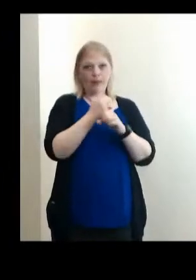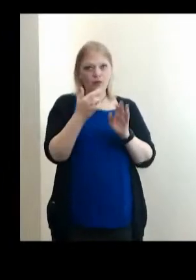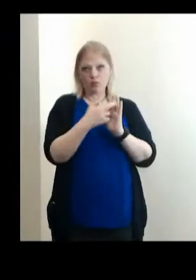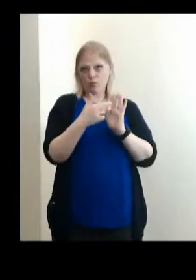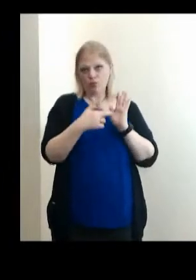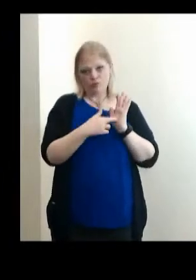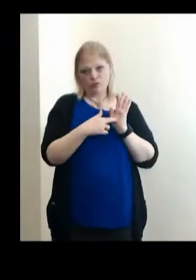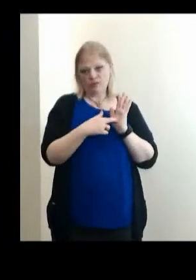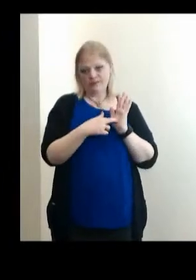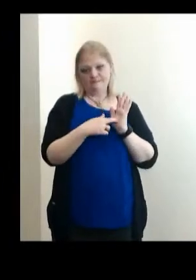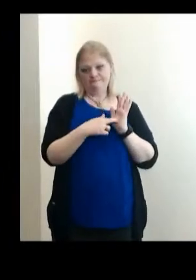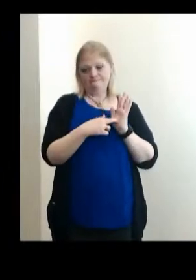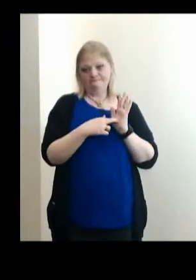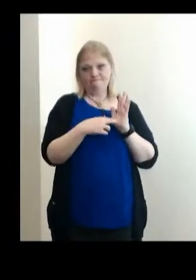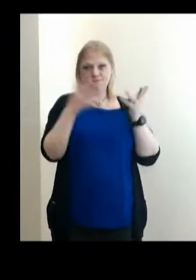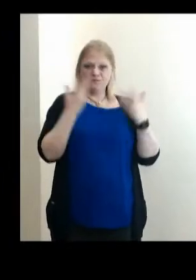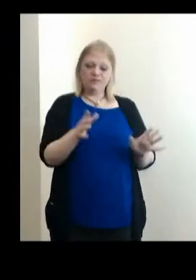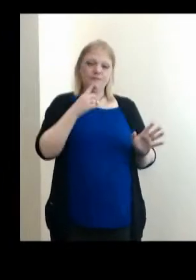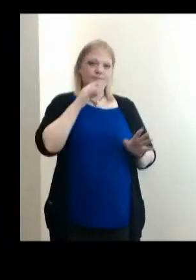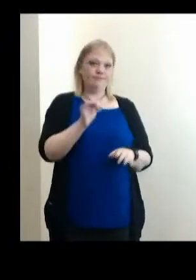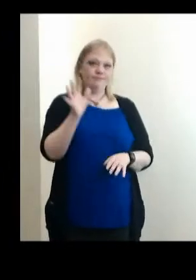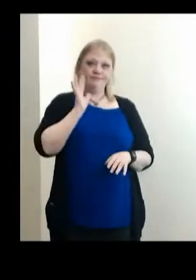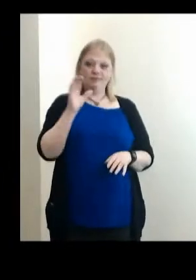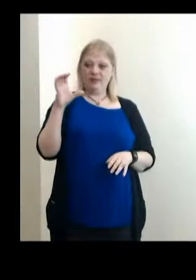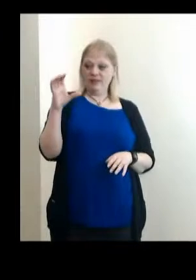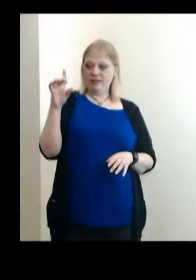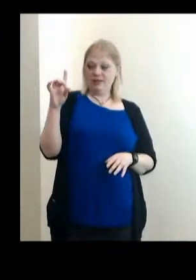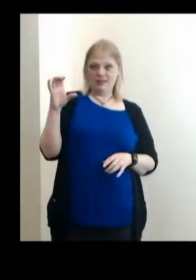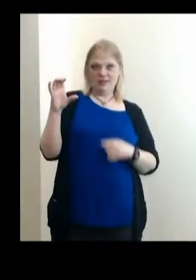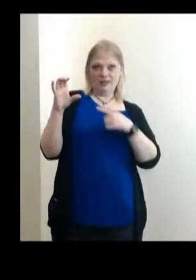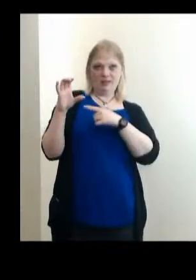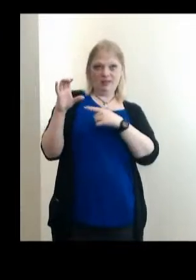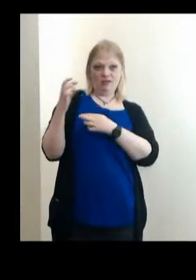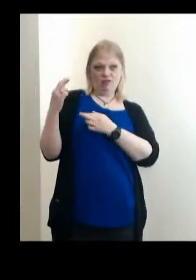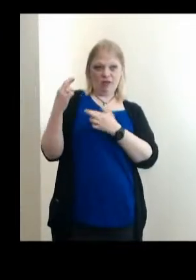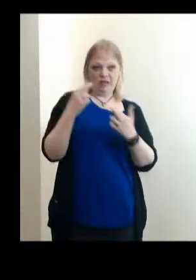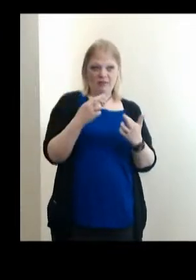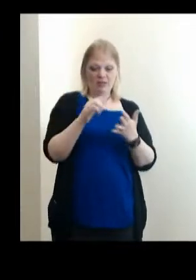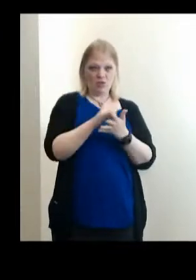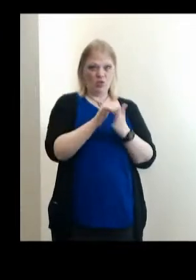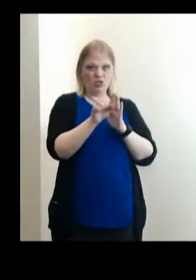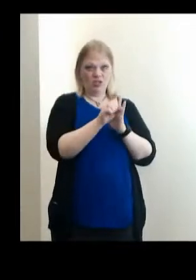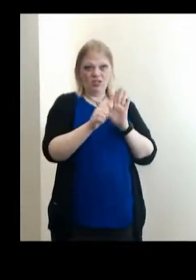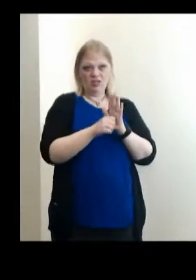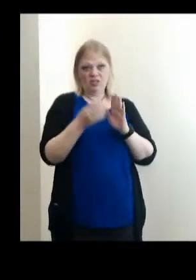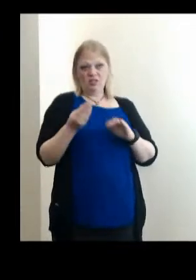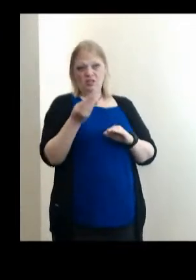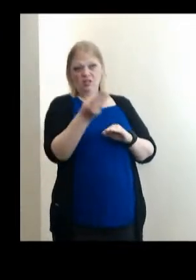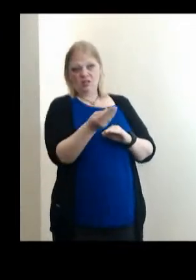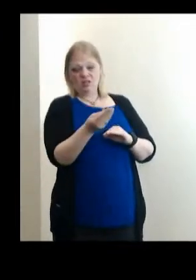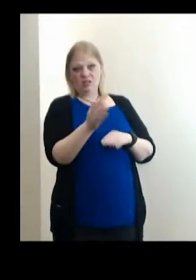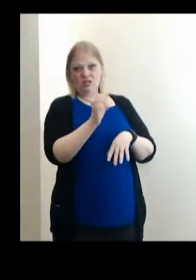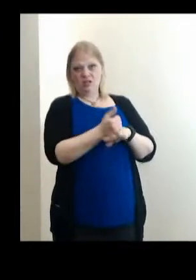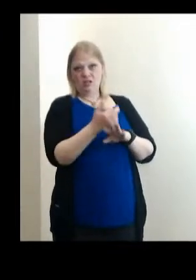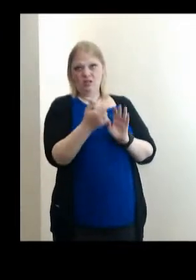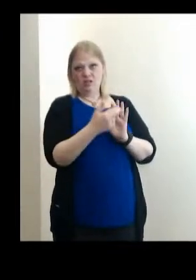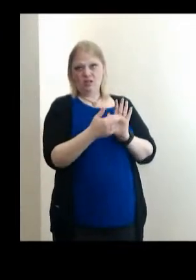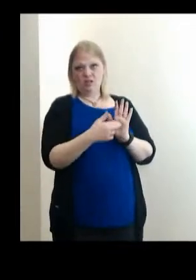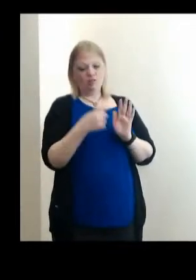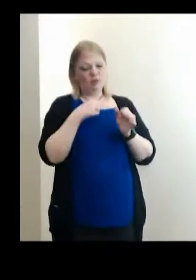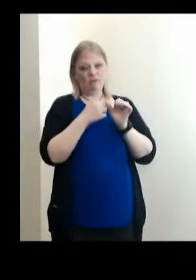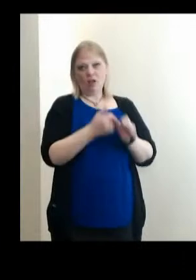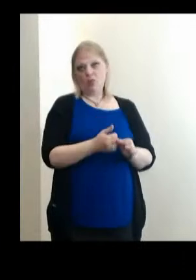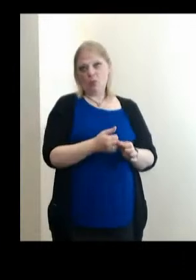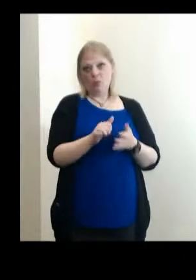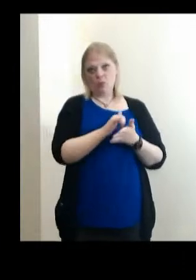rules. We've said that before. It's the CDC that makes recommendations, and New York State issues the actual rules, and that's what we're following,